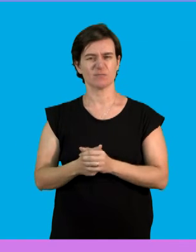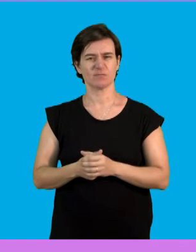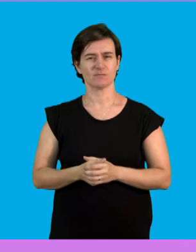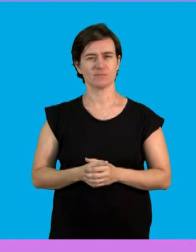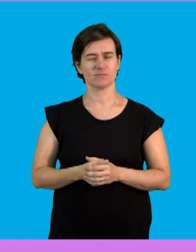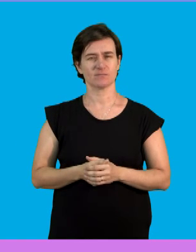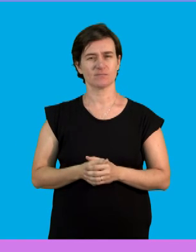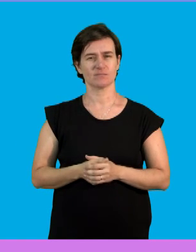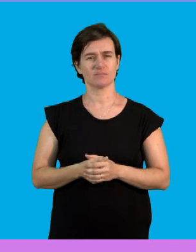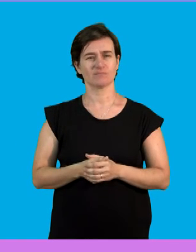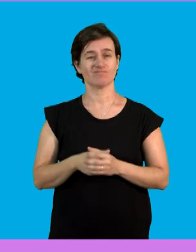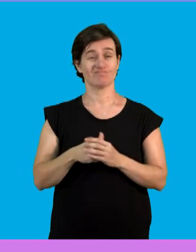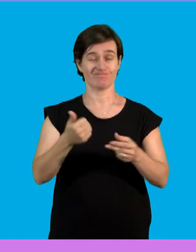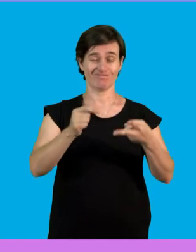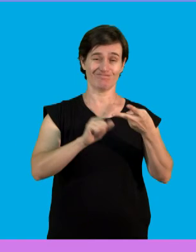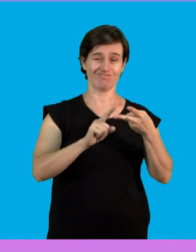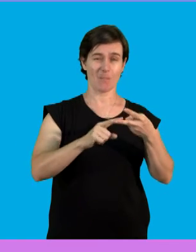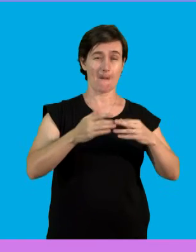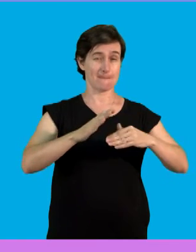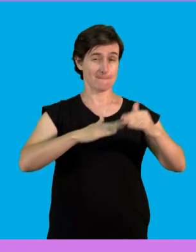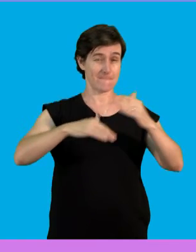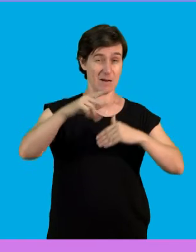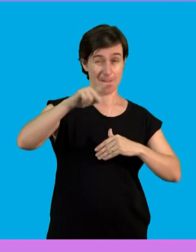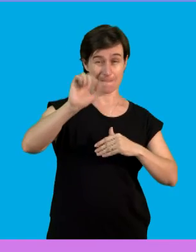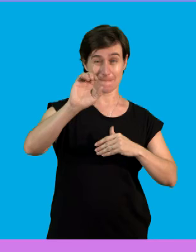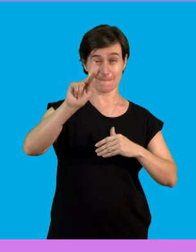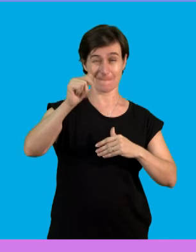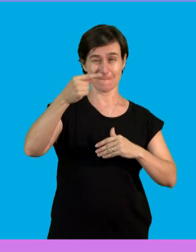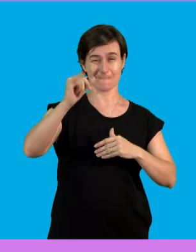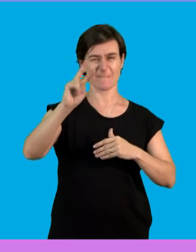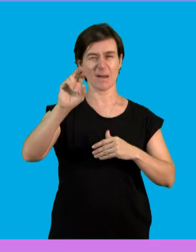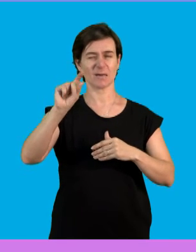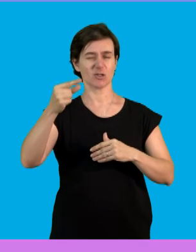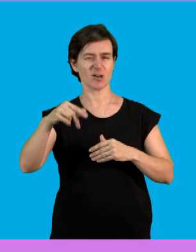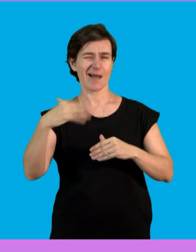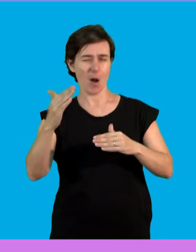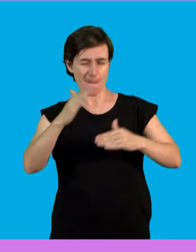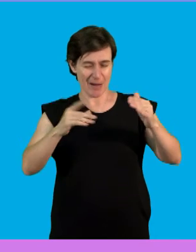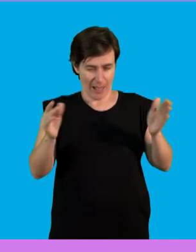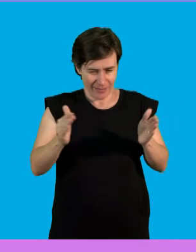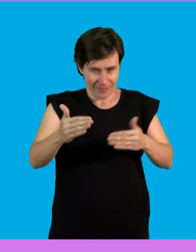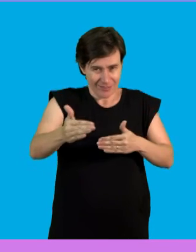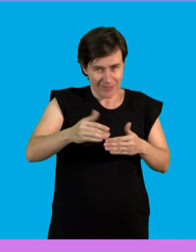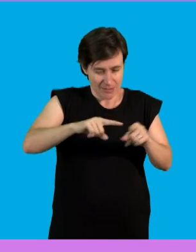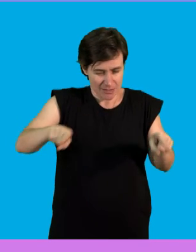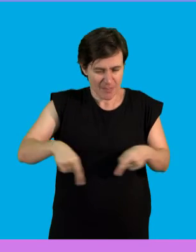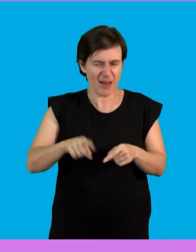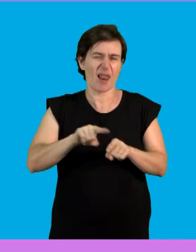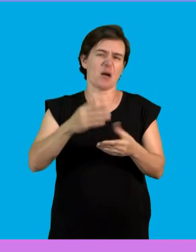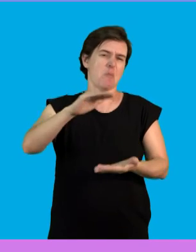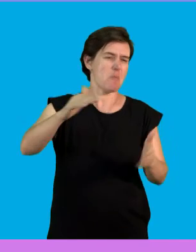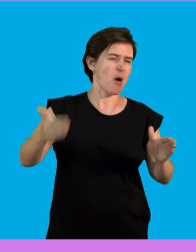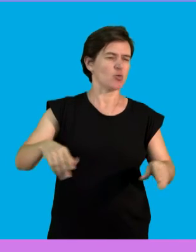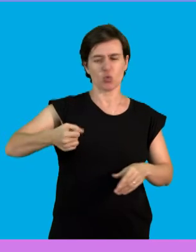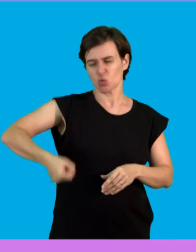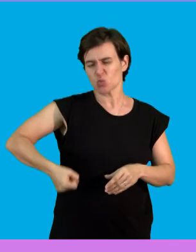figures that you used to have. Packaging is a process of packaging items into limited space, like